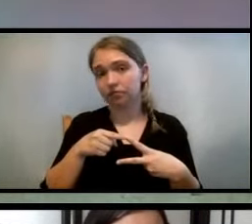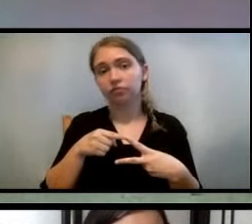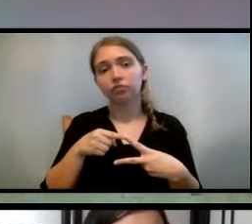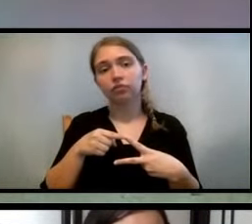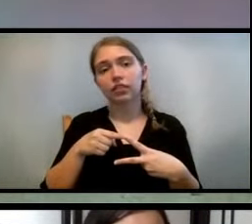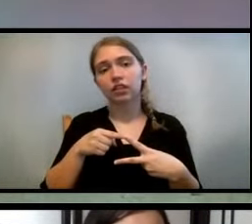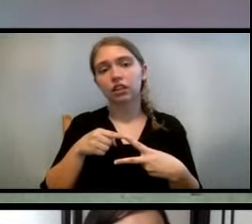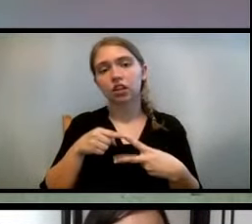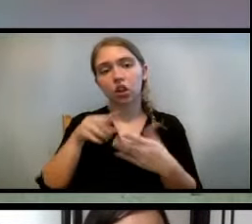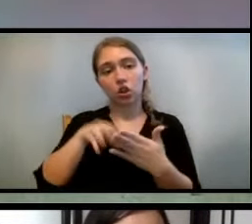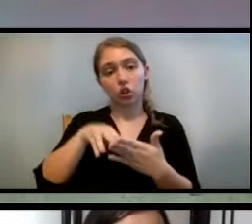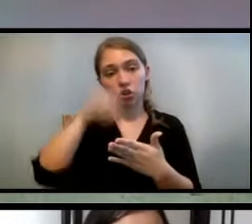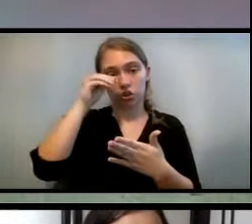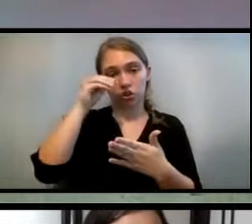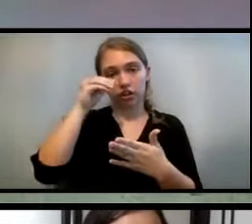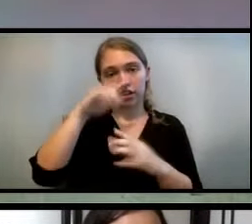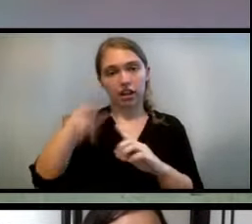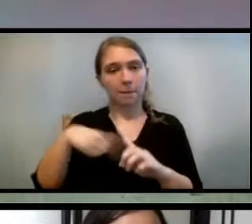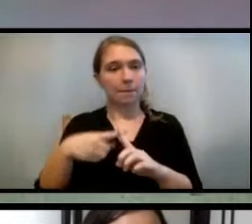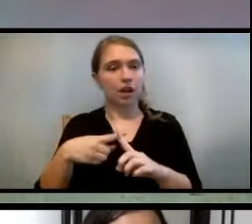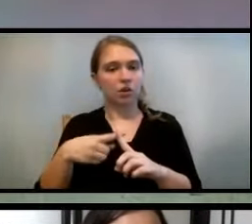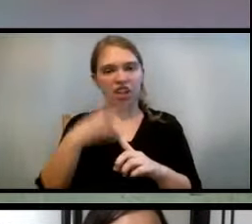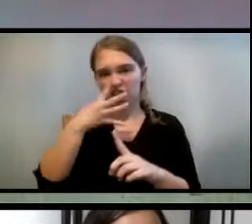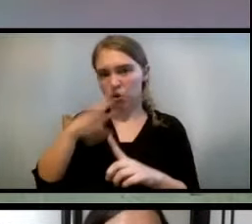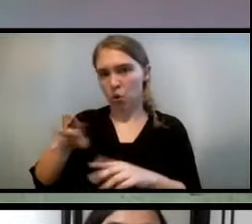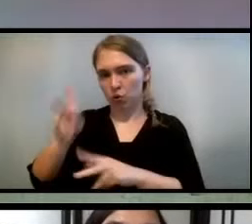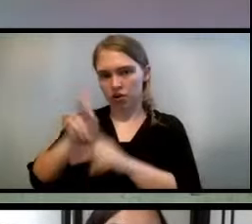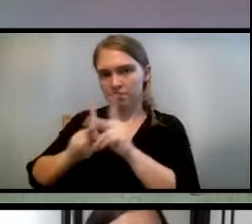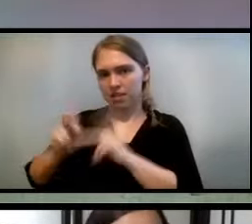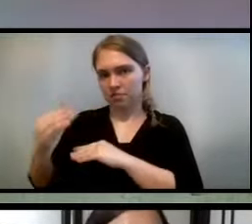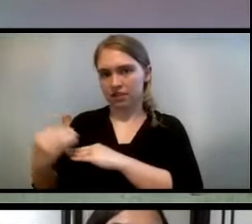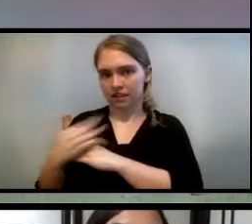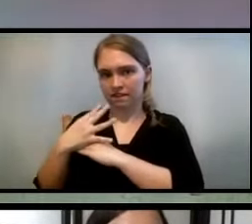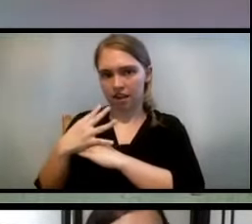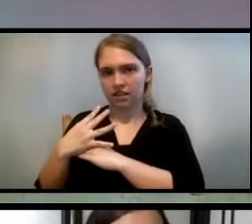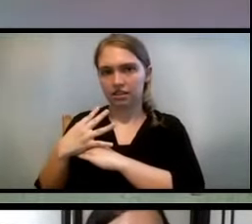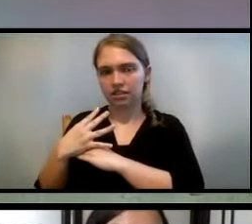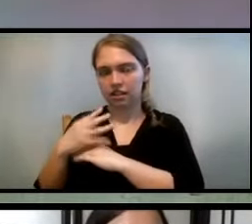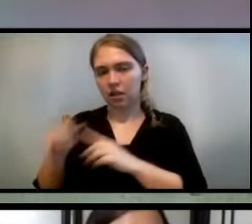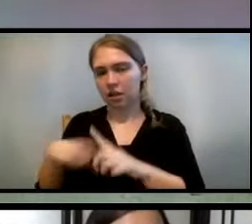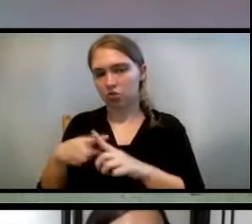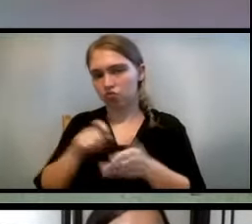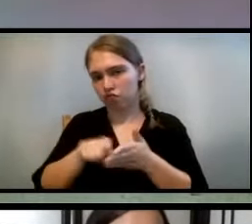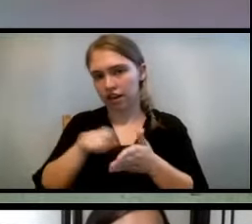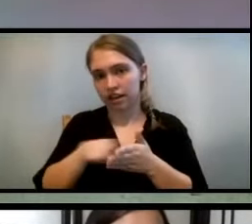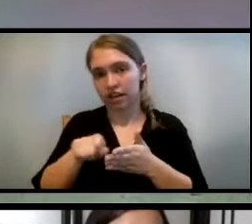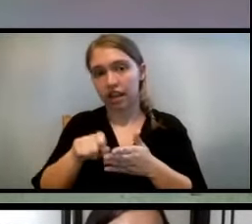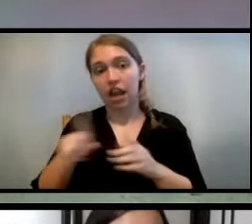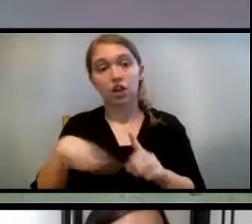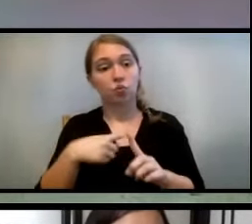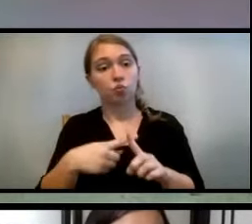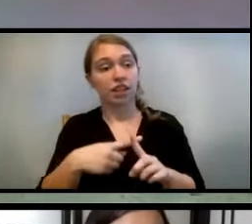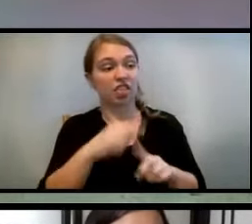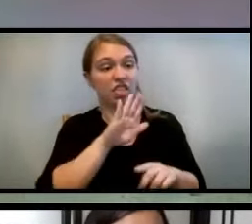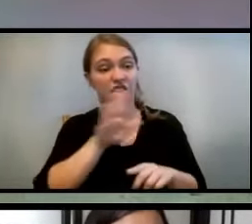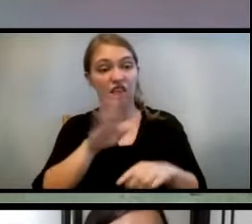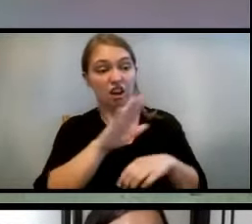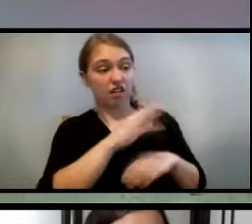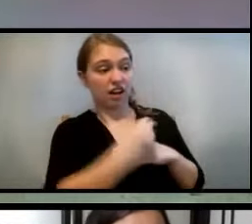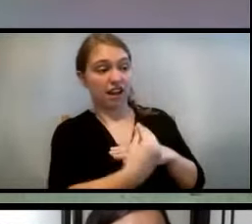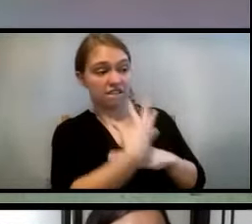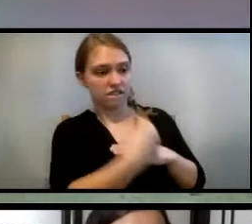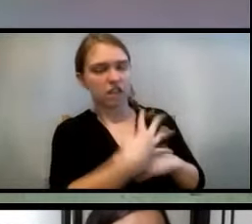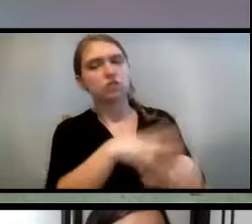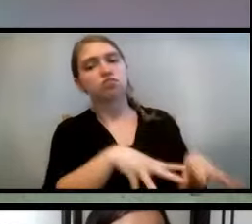when to ignore people about your writing and when to listen to people about your writing. because I sometimes see that at play